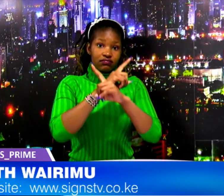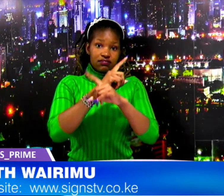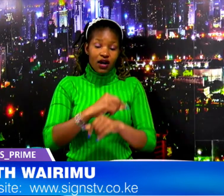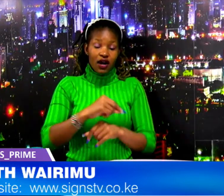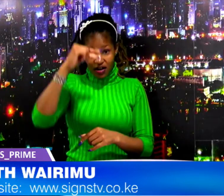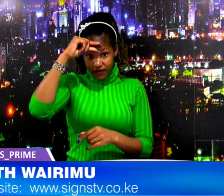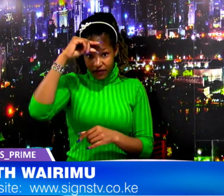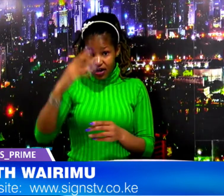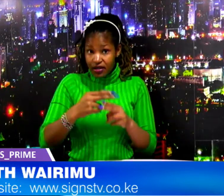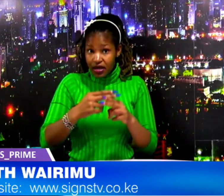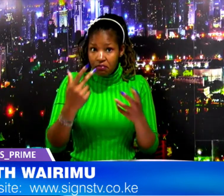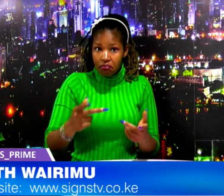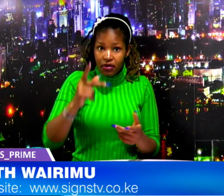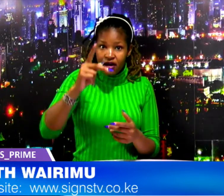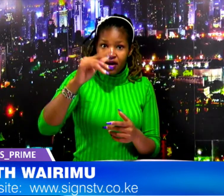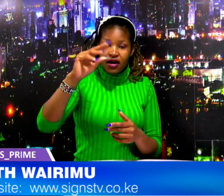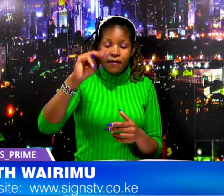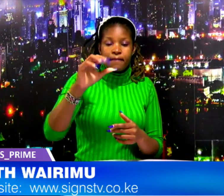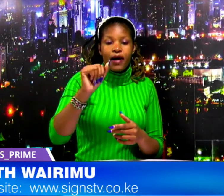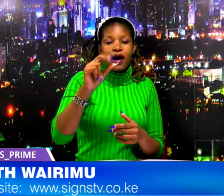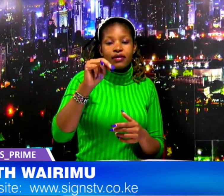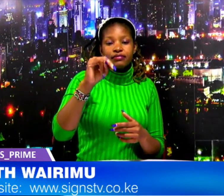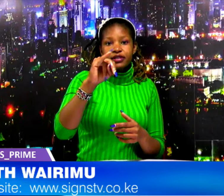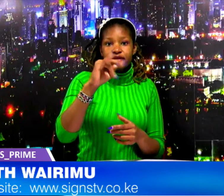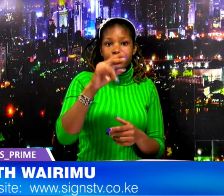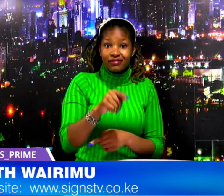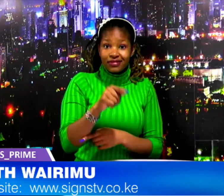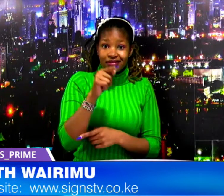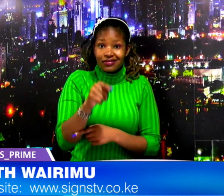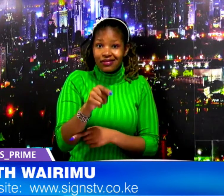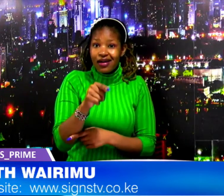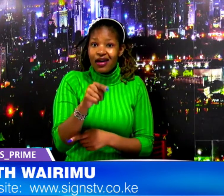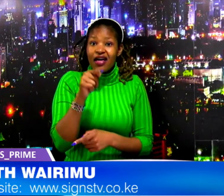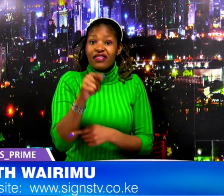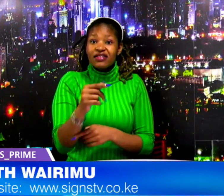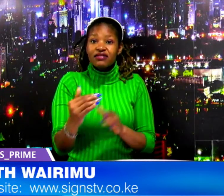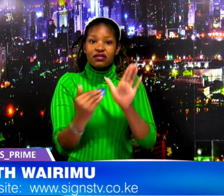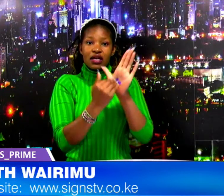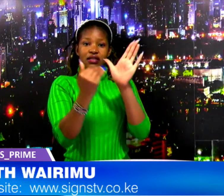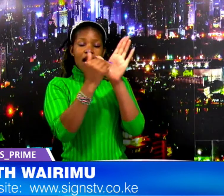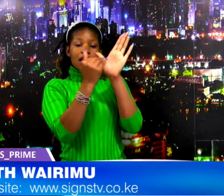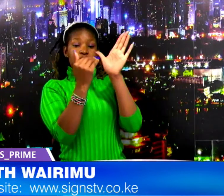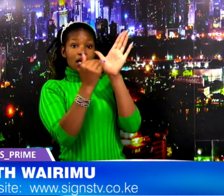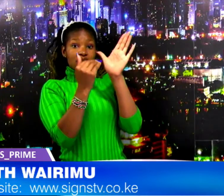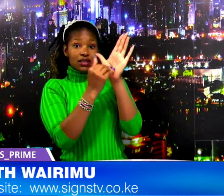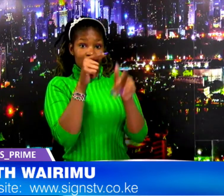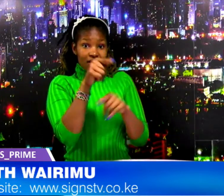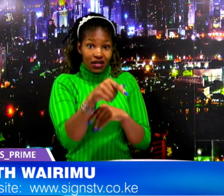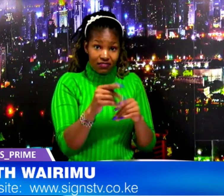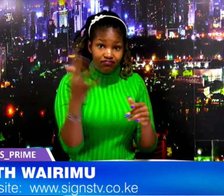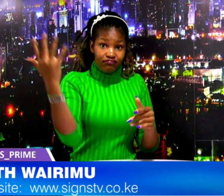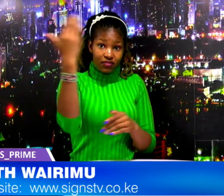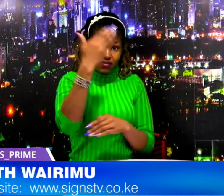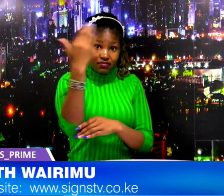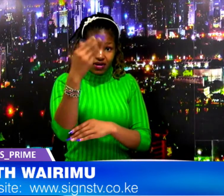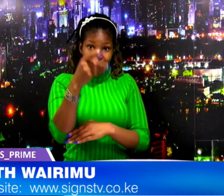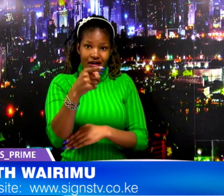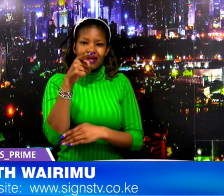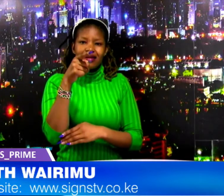November 3rd, 2023, came out to defend Governor Kimani